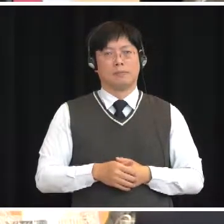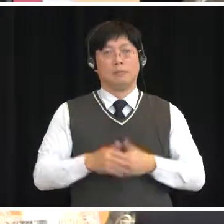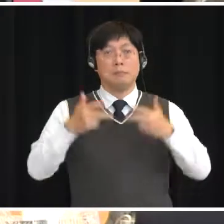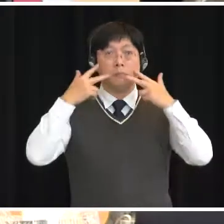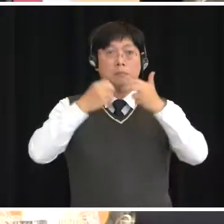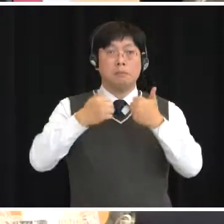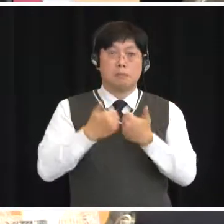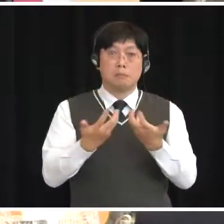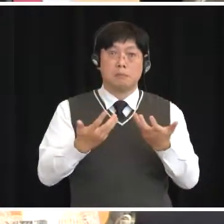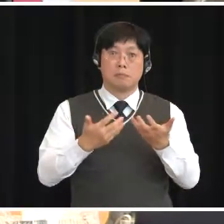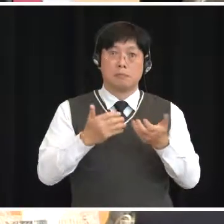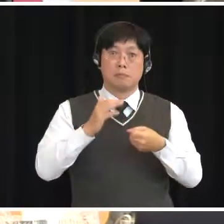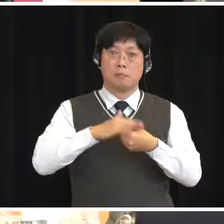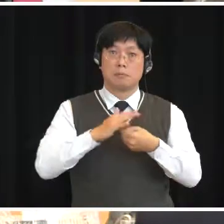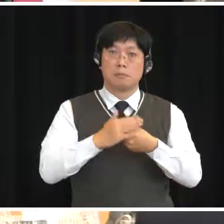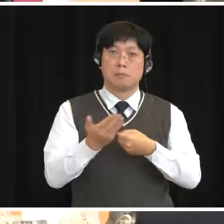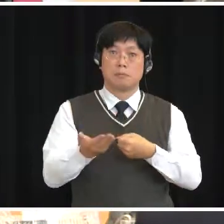areas.